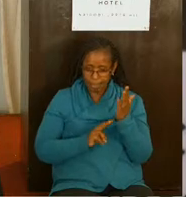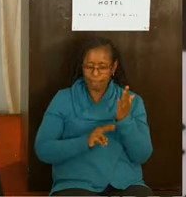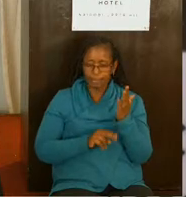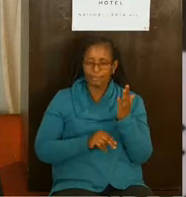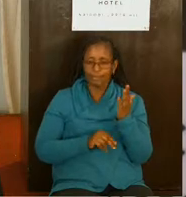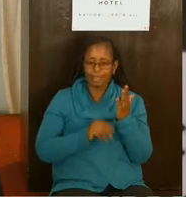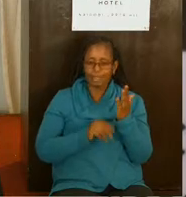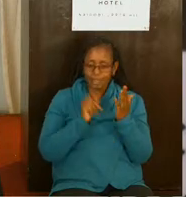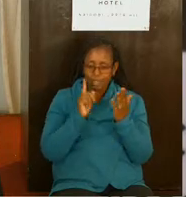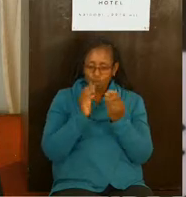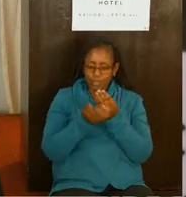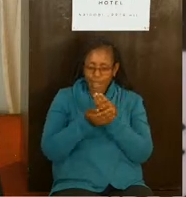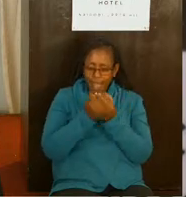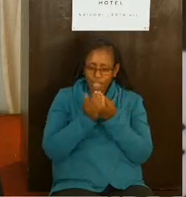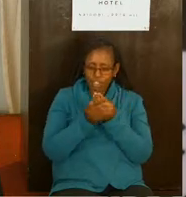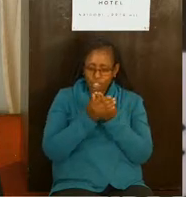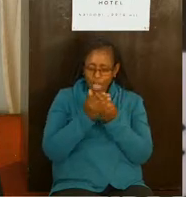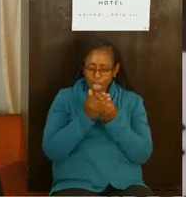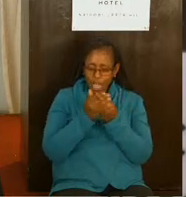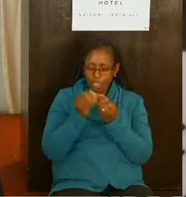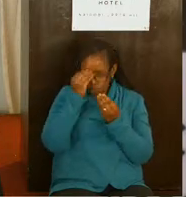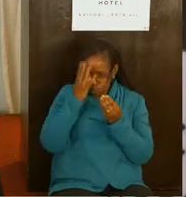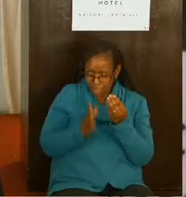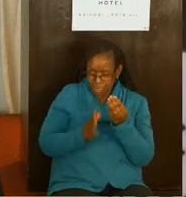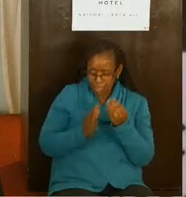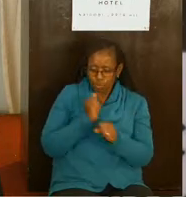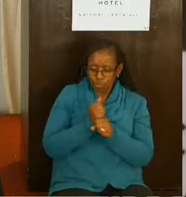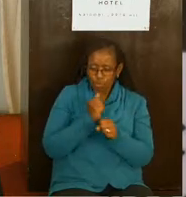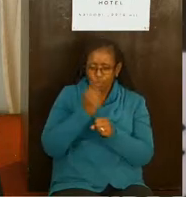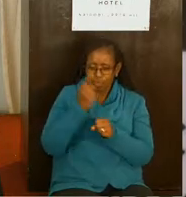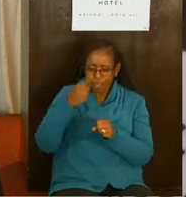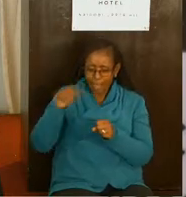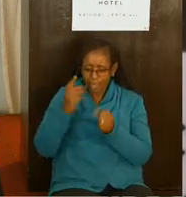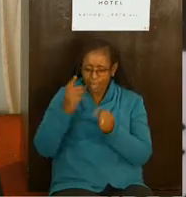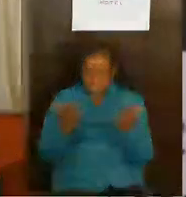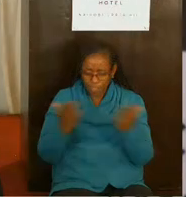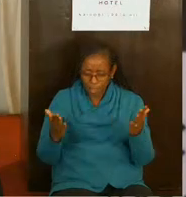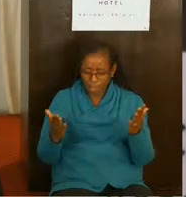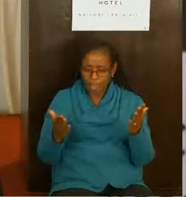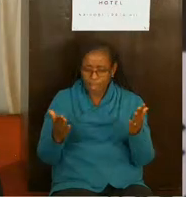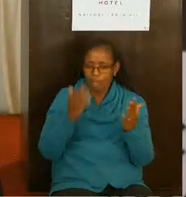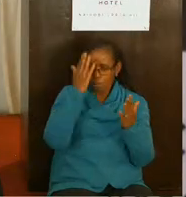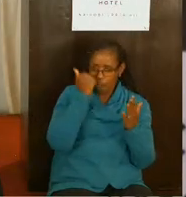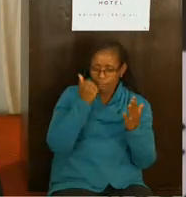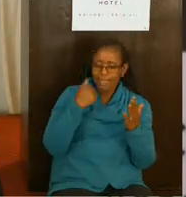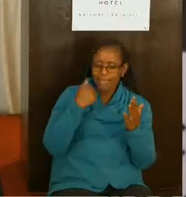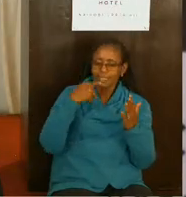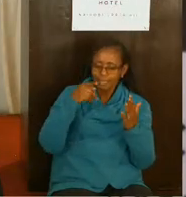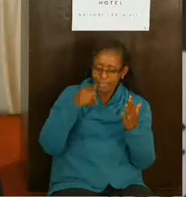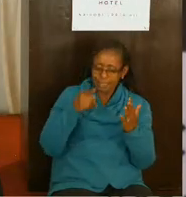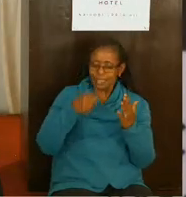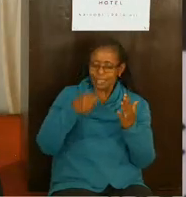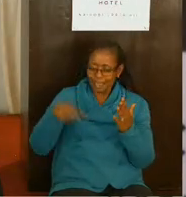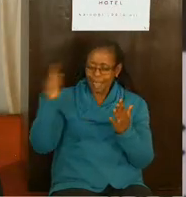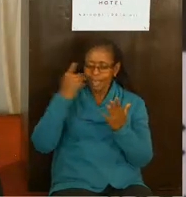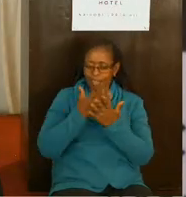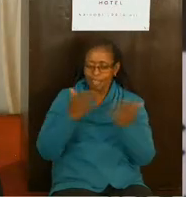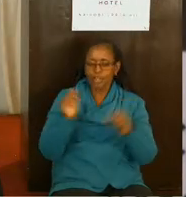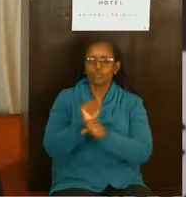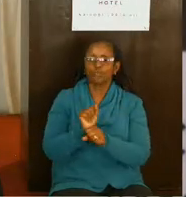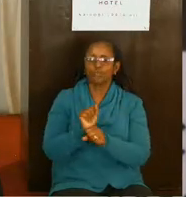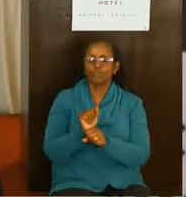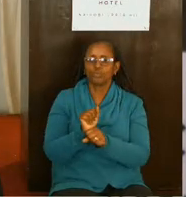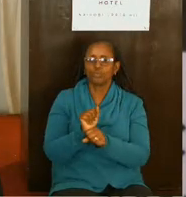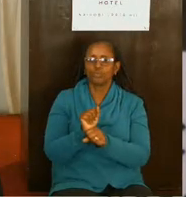to nurture Learners who do the right thing because it is the right thing to do not